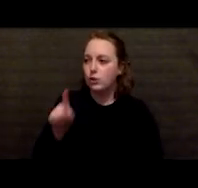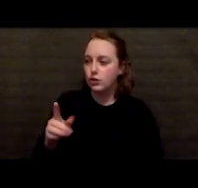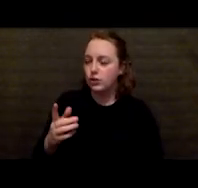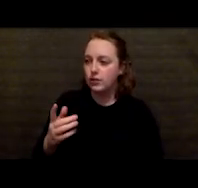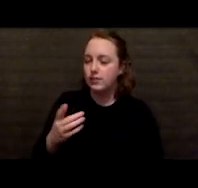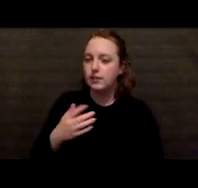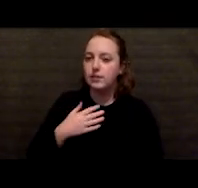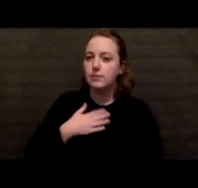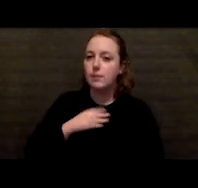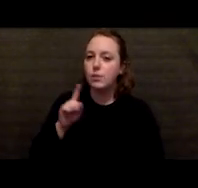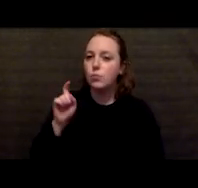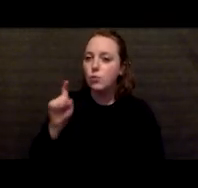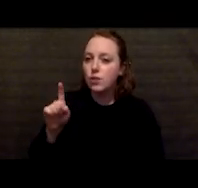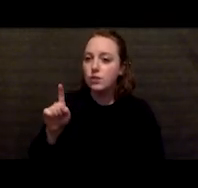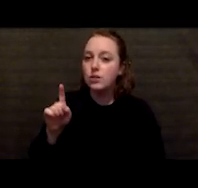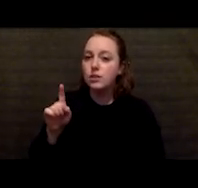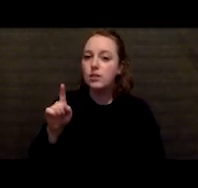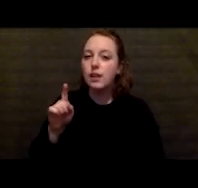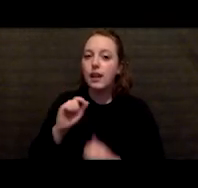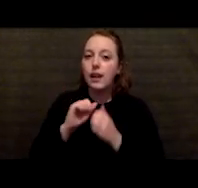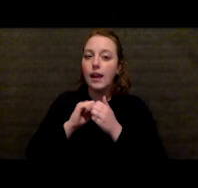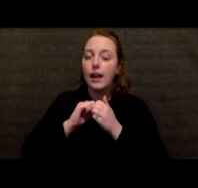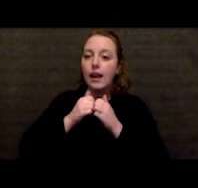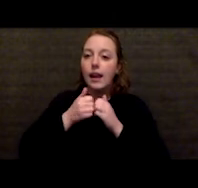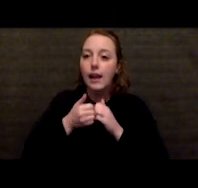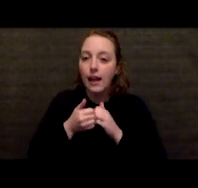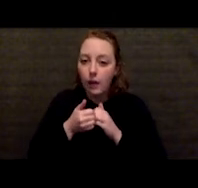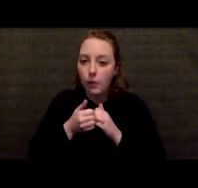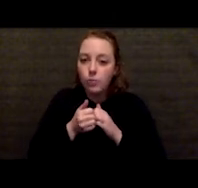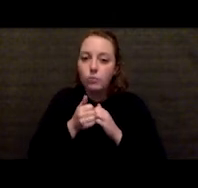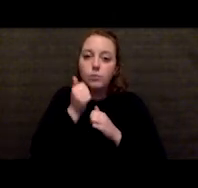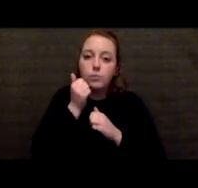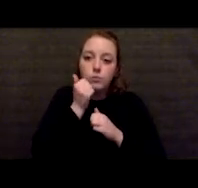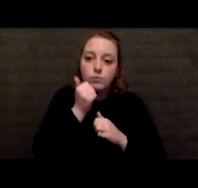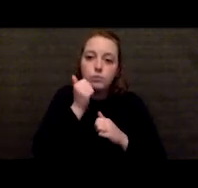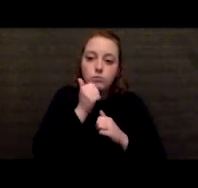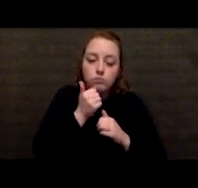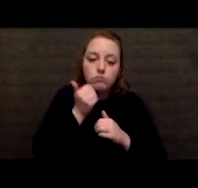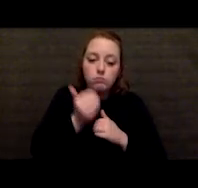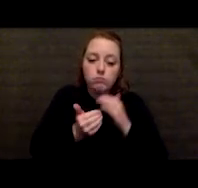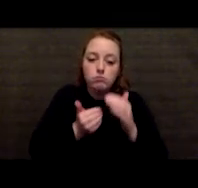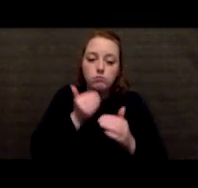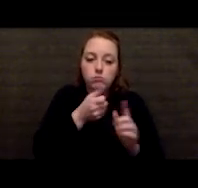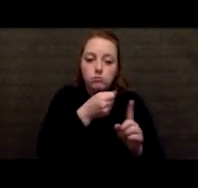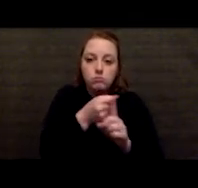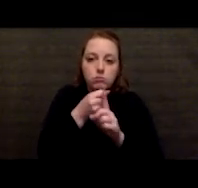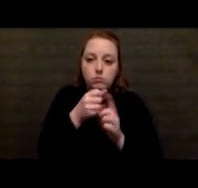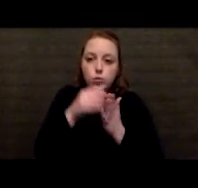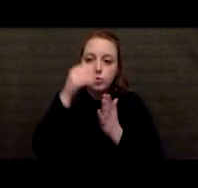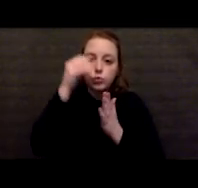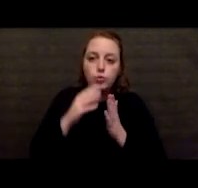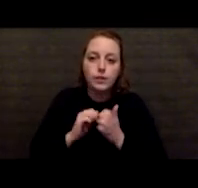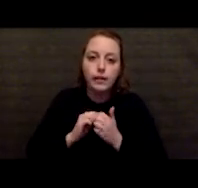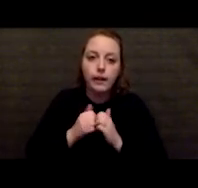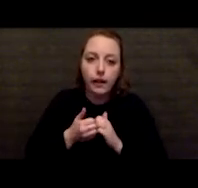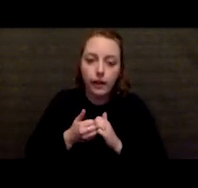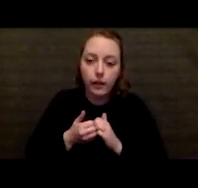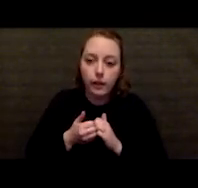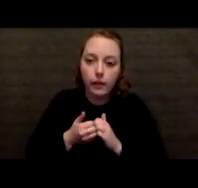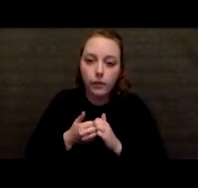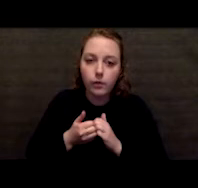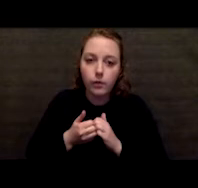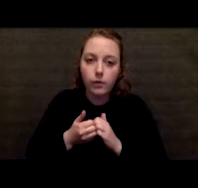is how is the day-to-day life affected? Yeah. That's